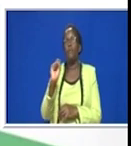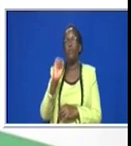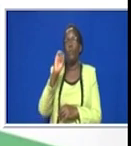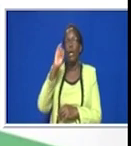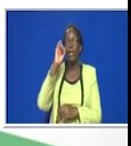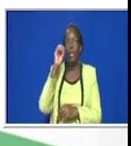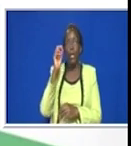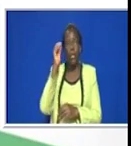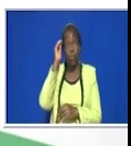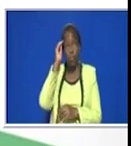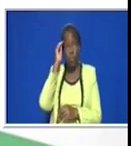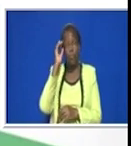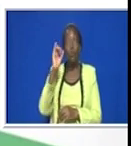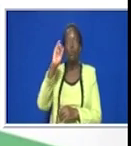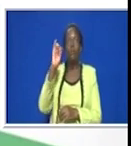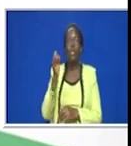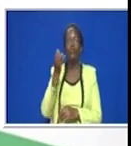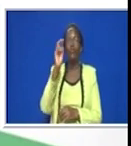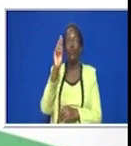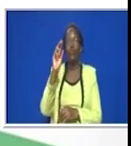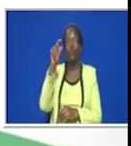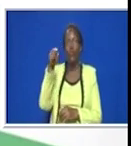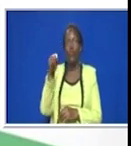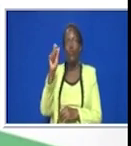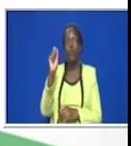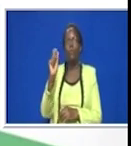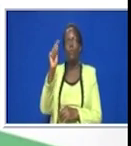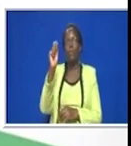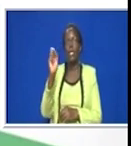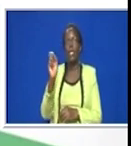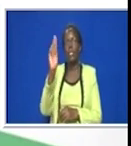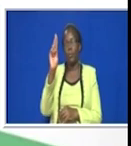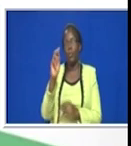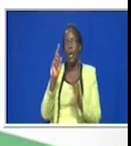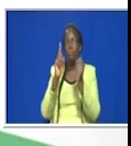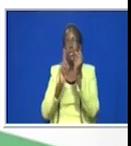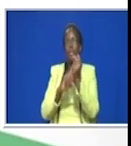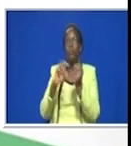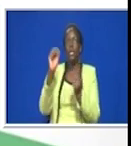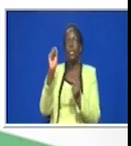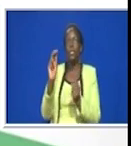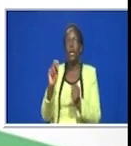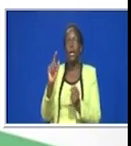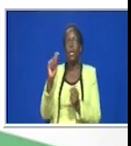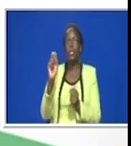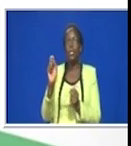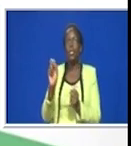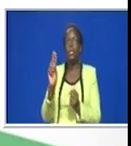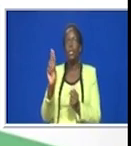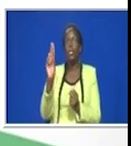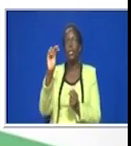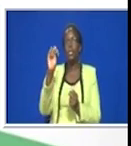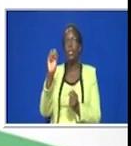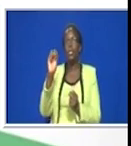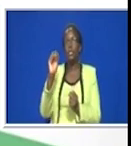take note, we have the Jupiter. And then number 6, we have Saturn. So